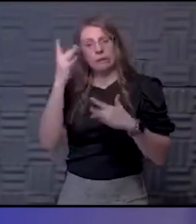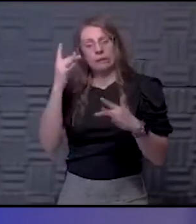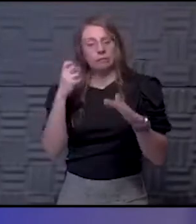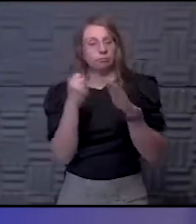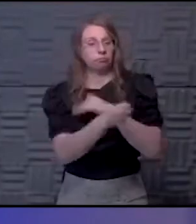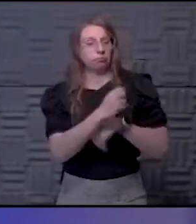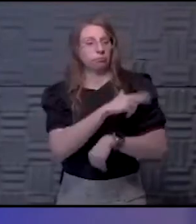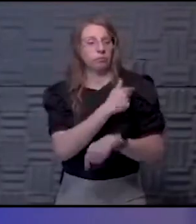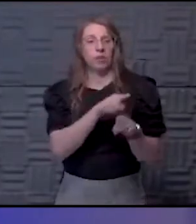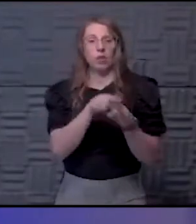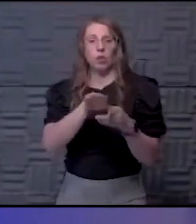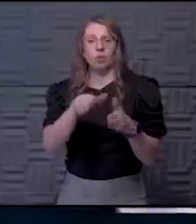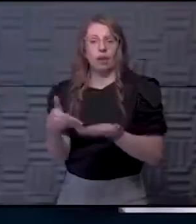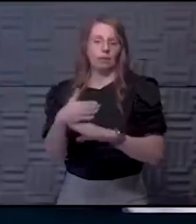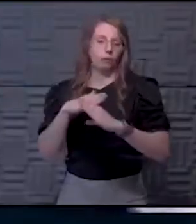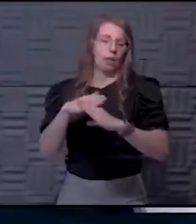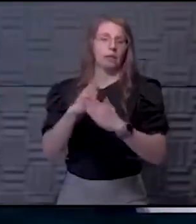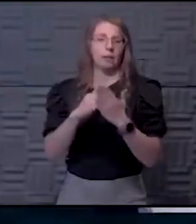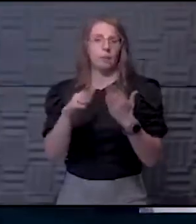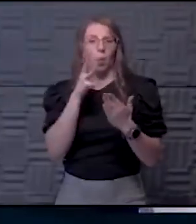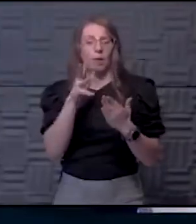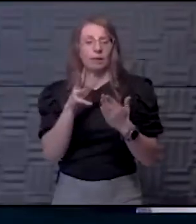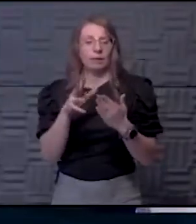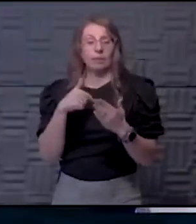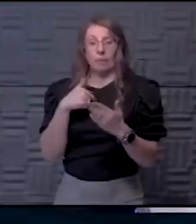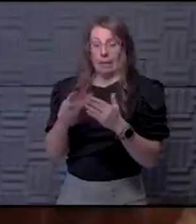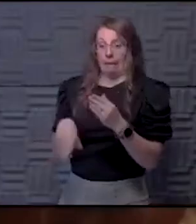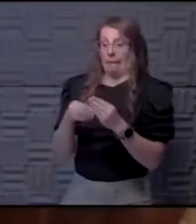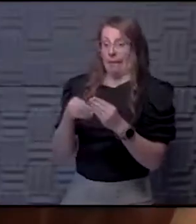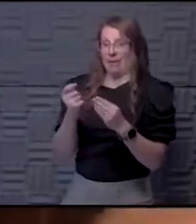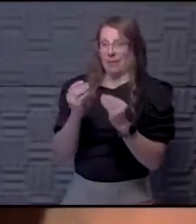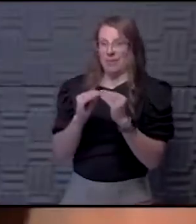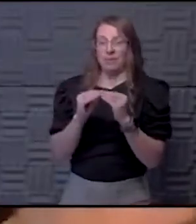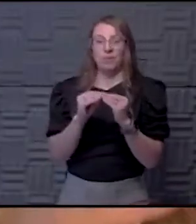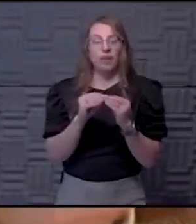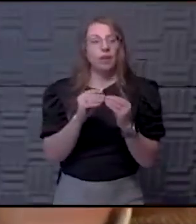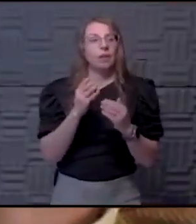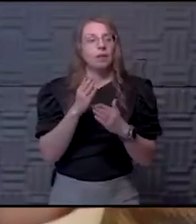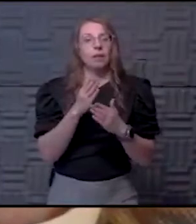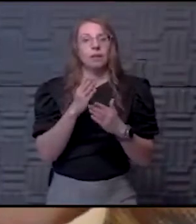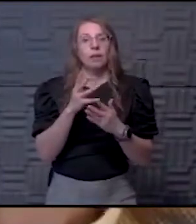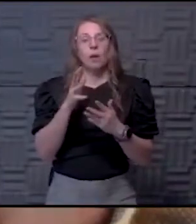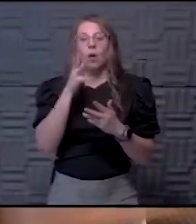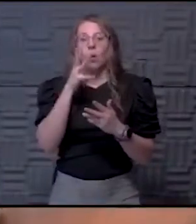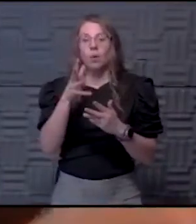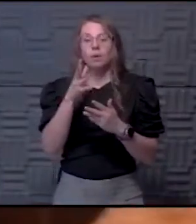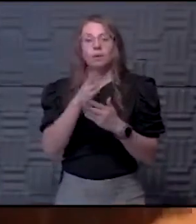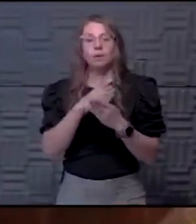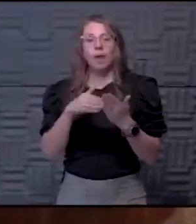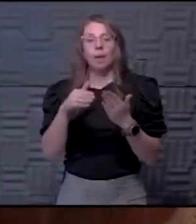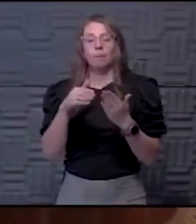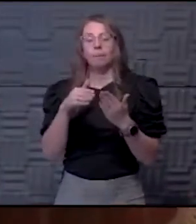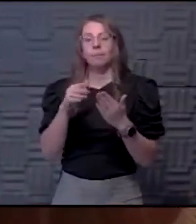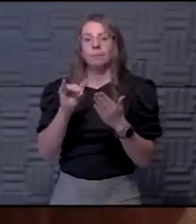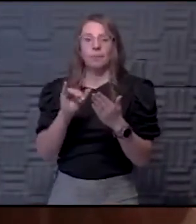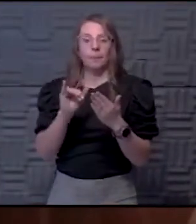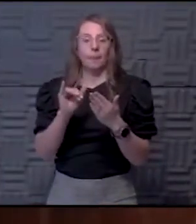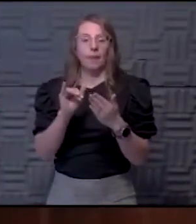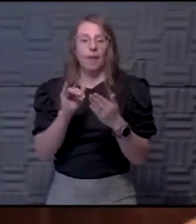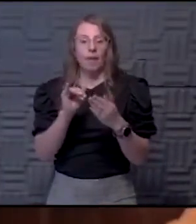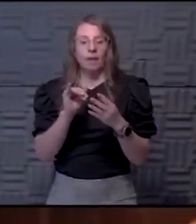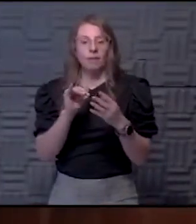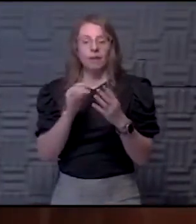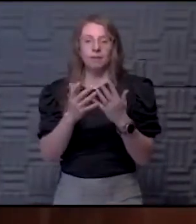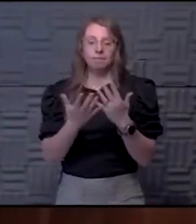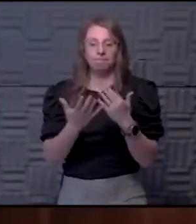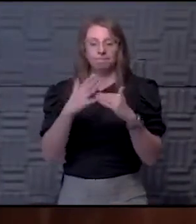death. Just tack on to what Dana said, there is sort of a, if you will, a gradient of protection.